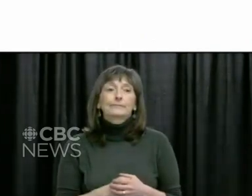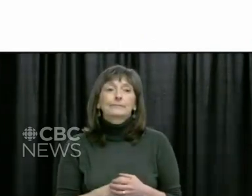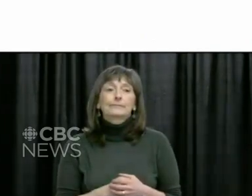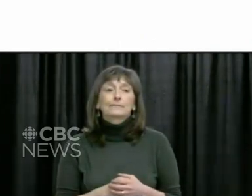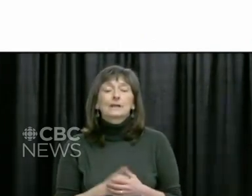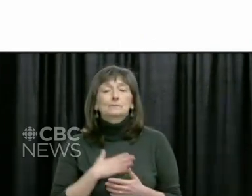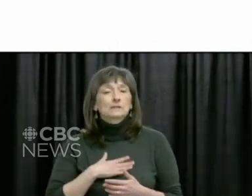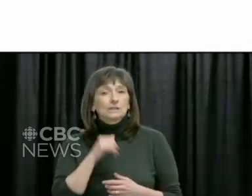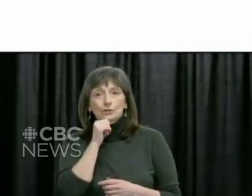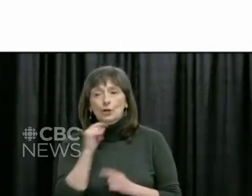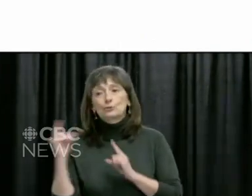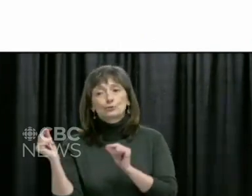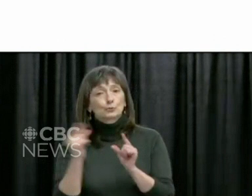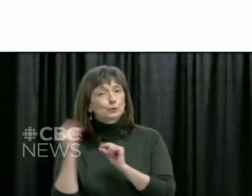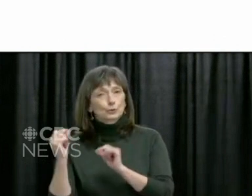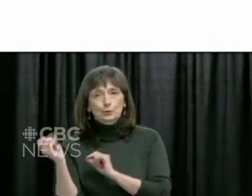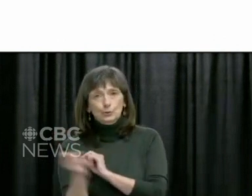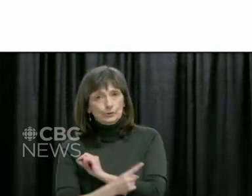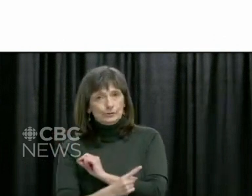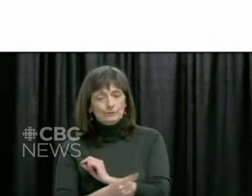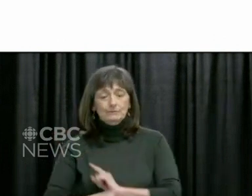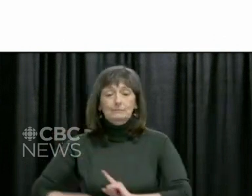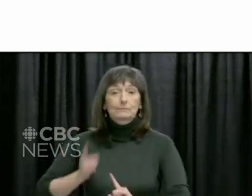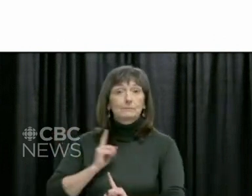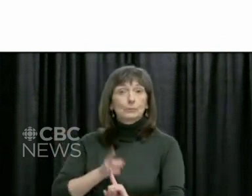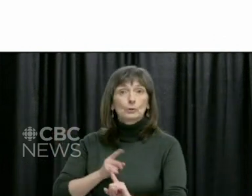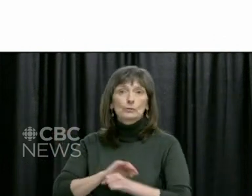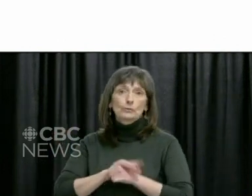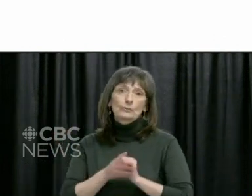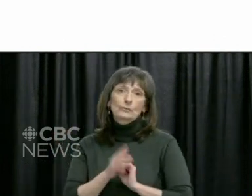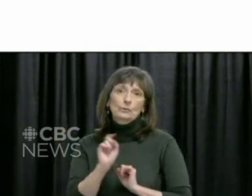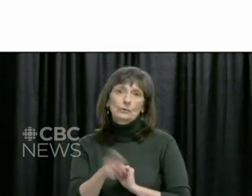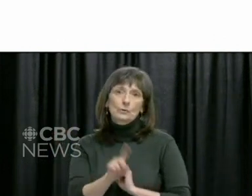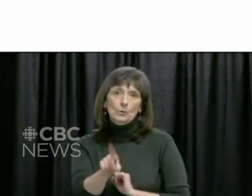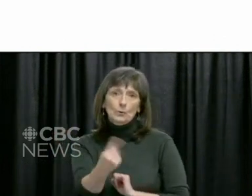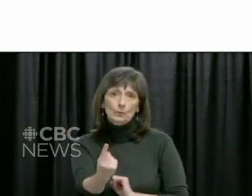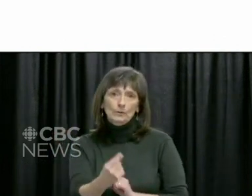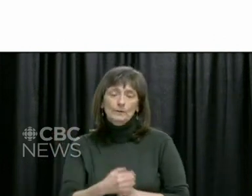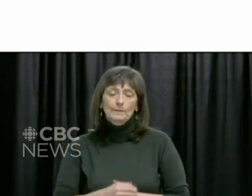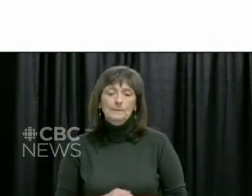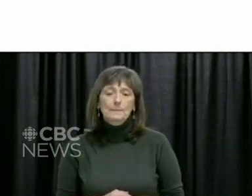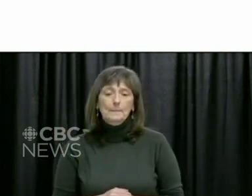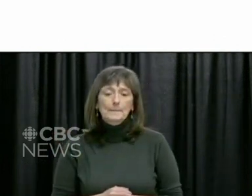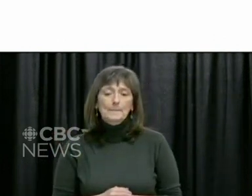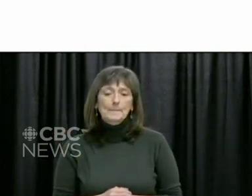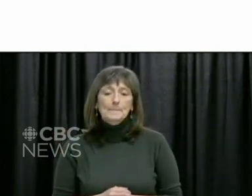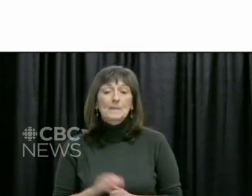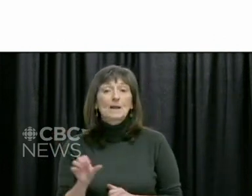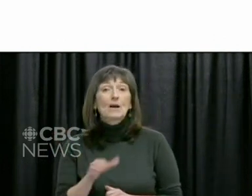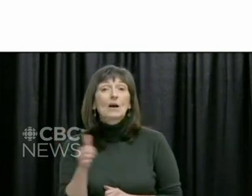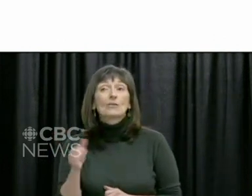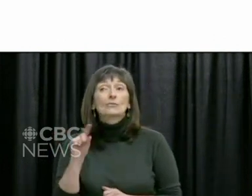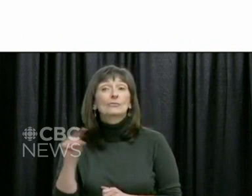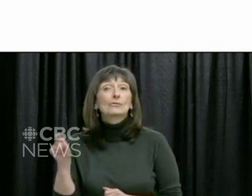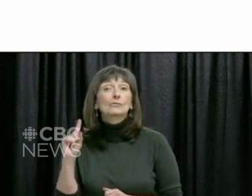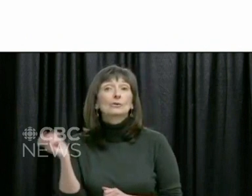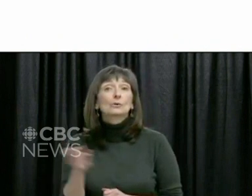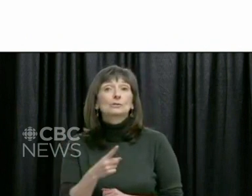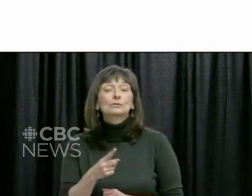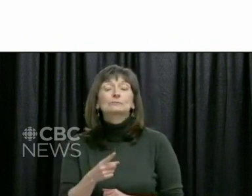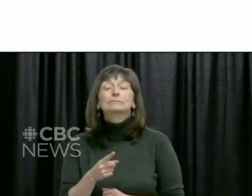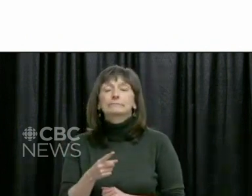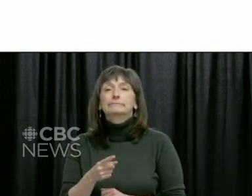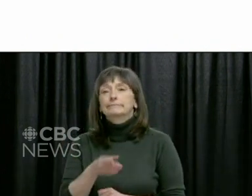ask rumor-based questions. The purpose of these briefings is to address COVID-19 issues. All other government-related issues should be directed